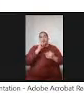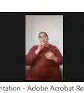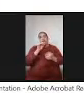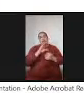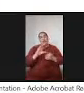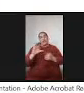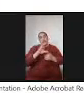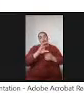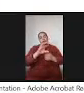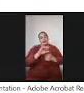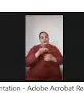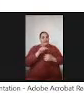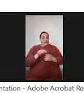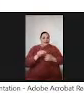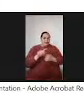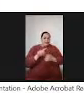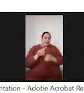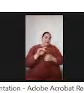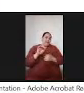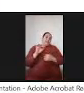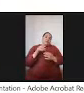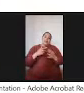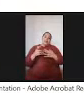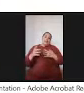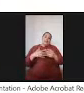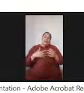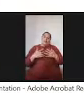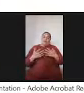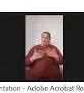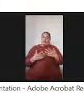allocated, is there any